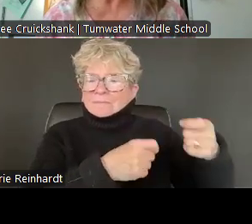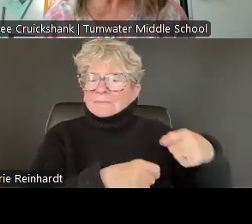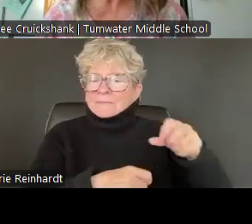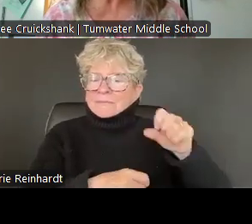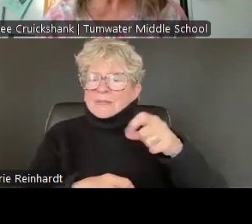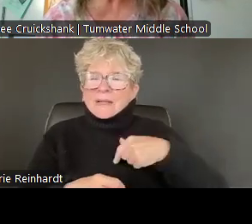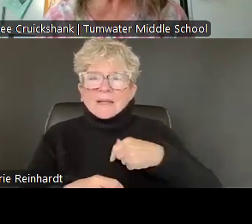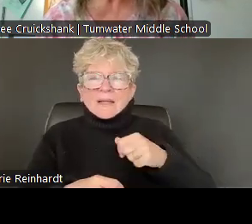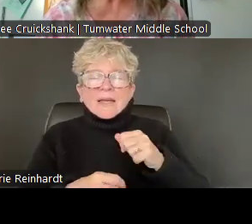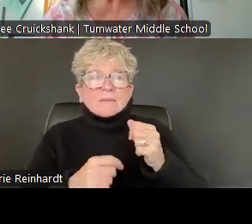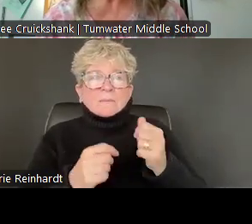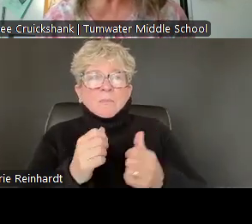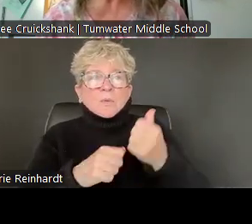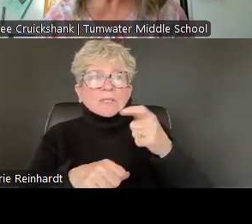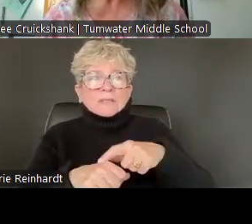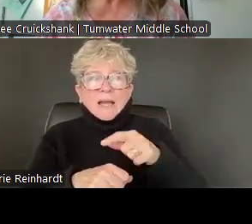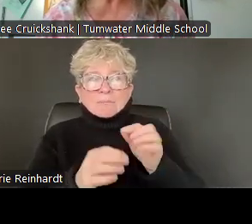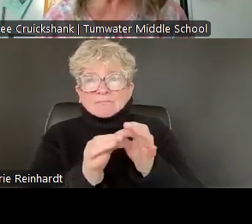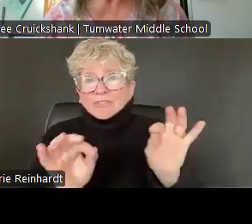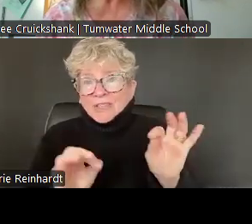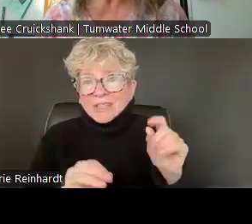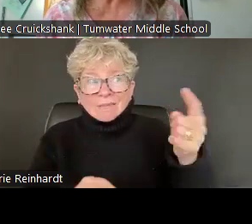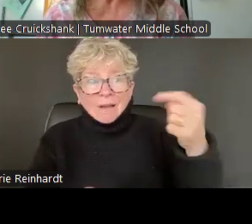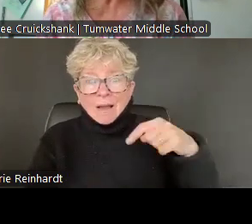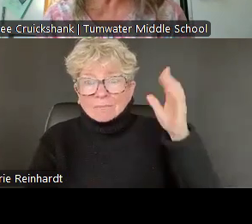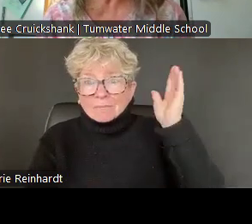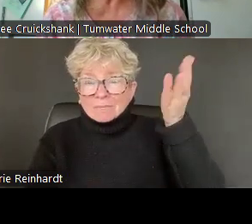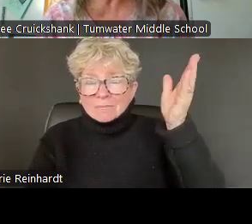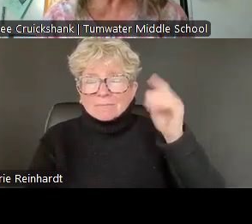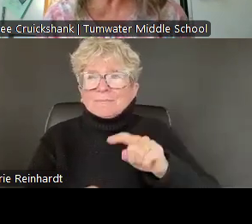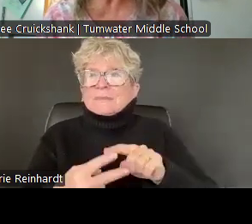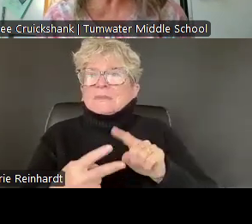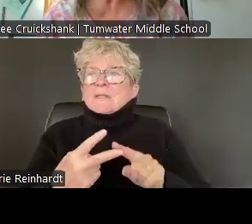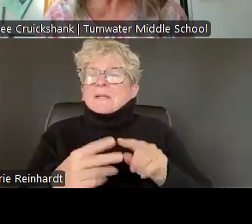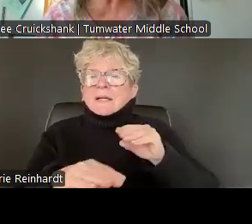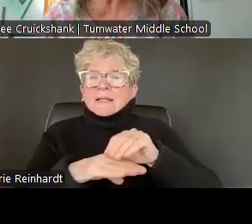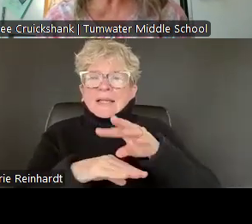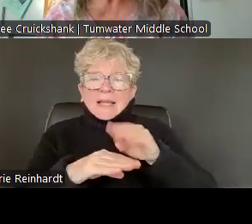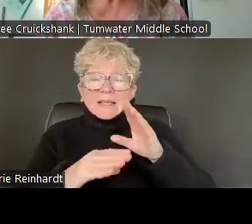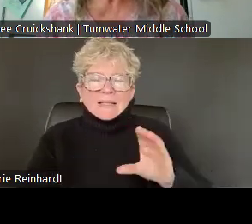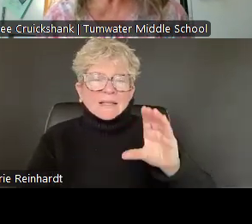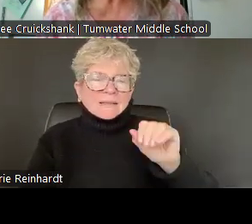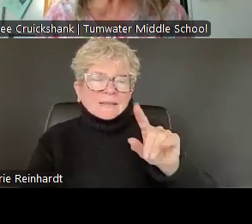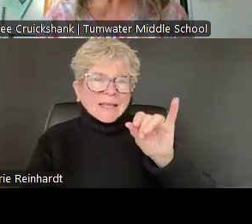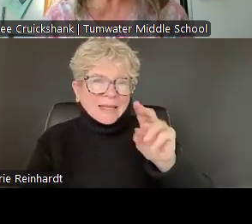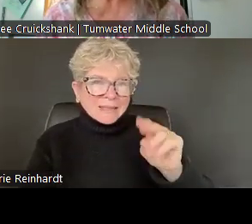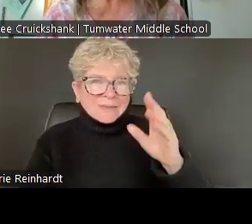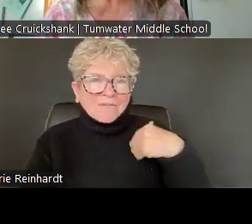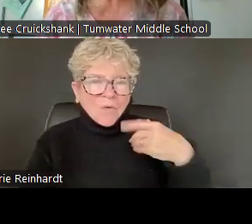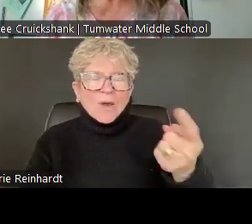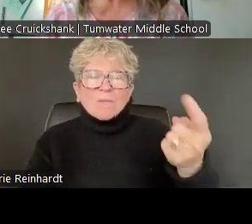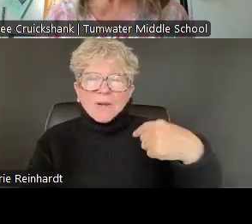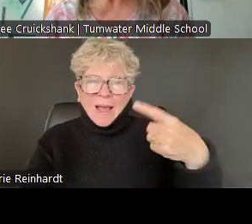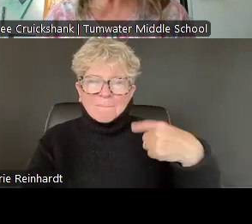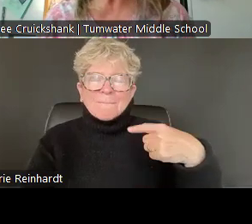ever cost. But that was, I had counselors come in. Caitlin would always come in, even if what you do